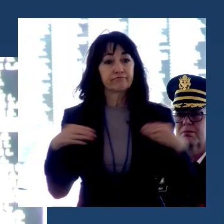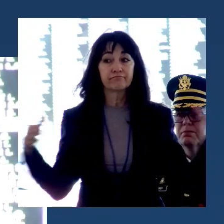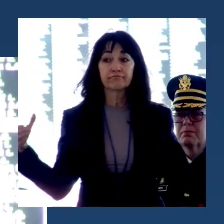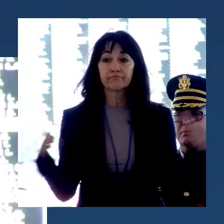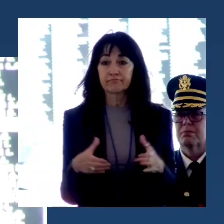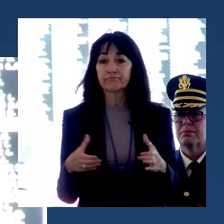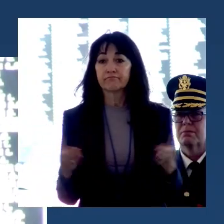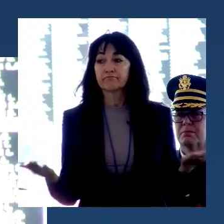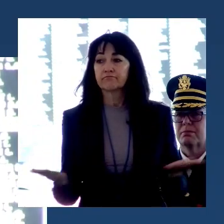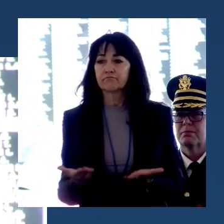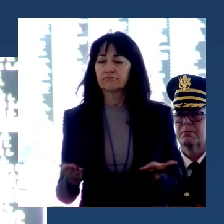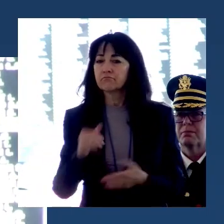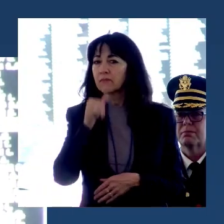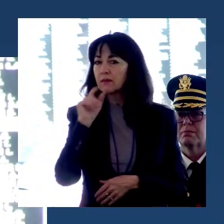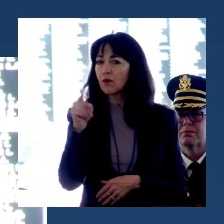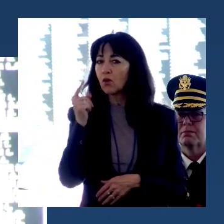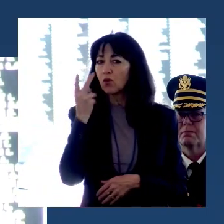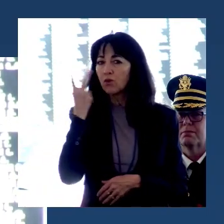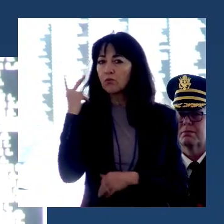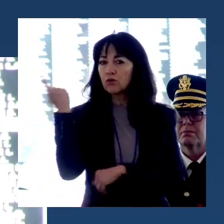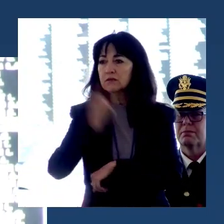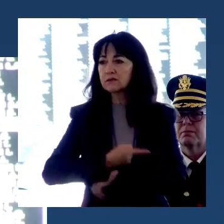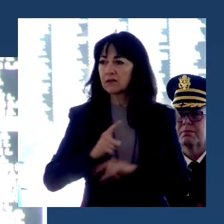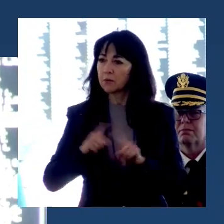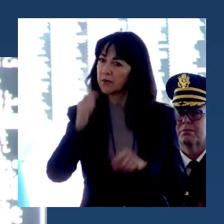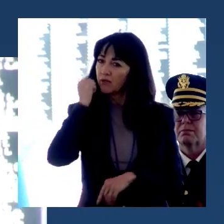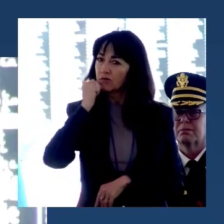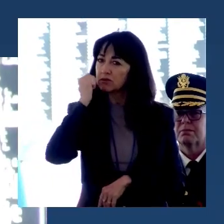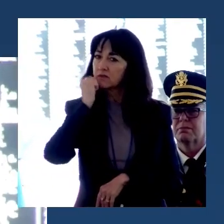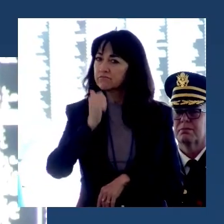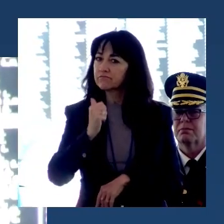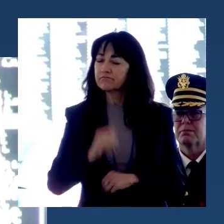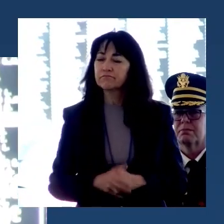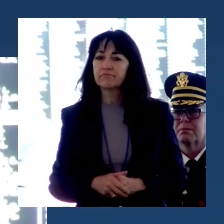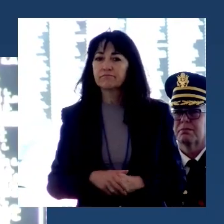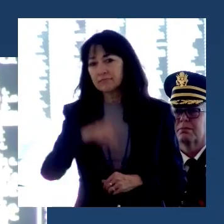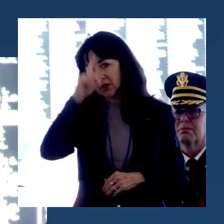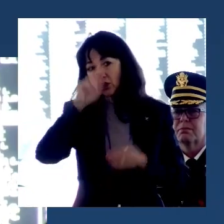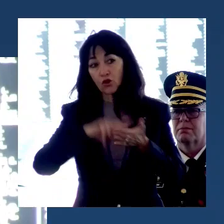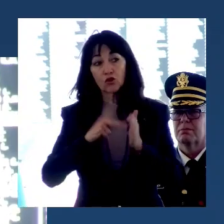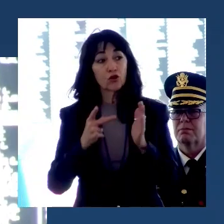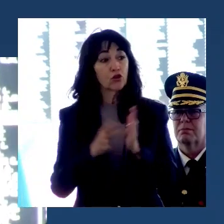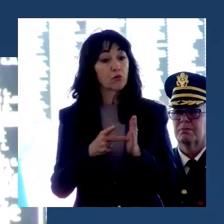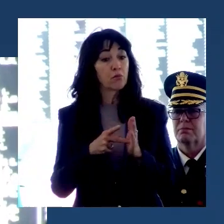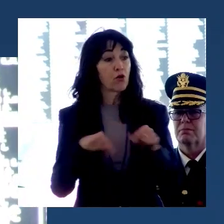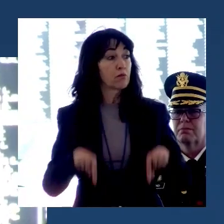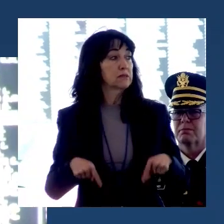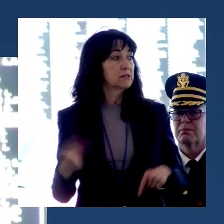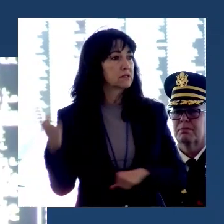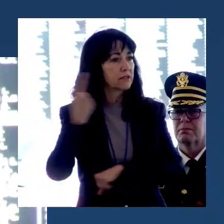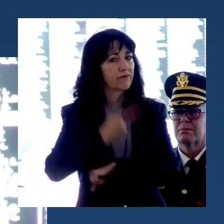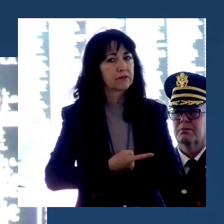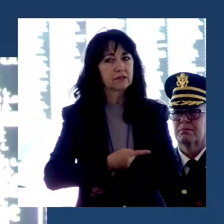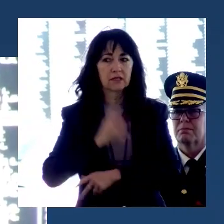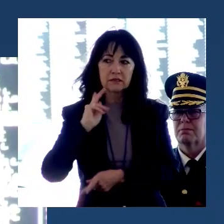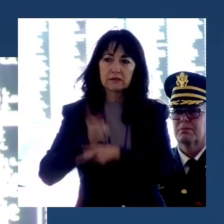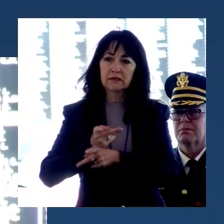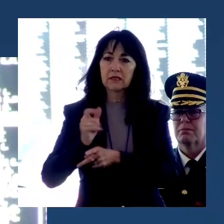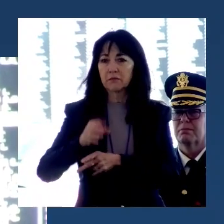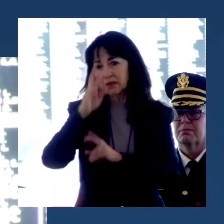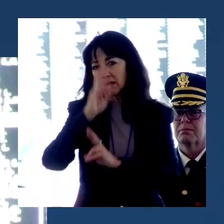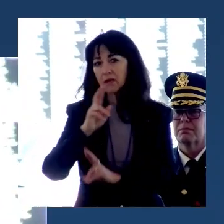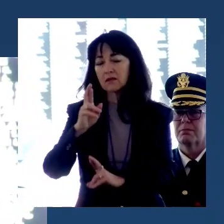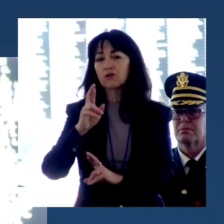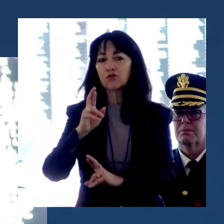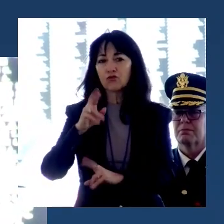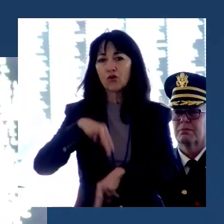Day, but every day. The purpose of this day is to keep these heroes and all the Delawareans who made that